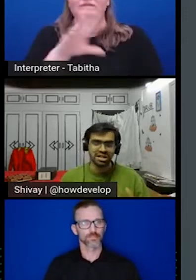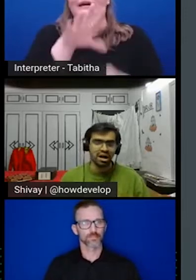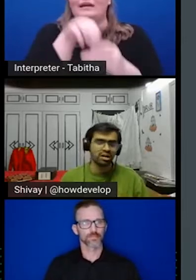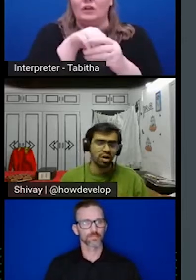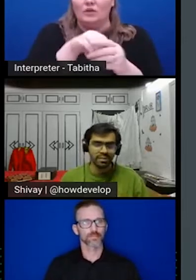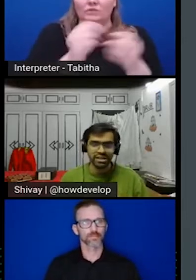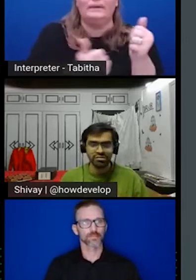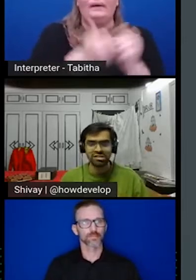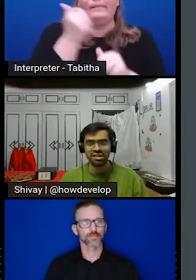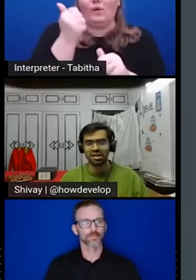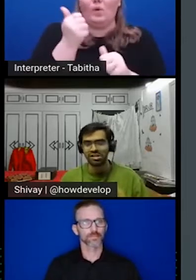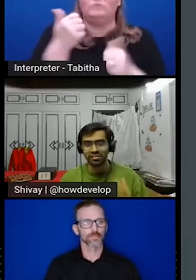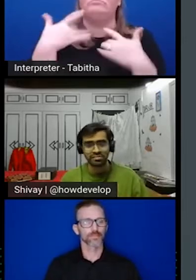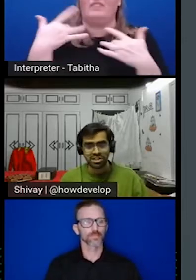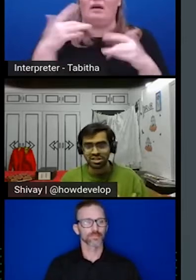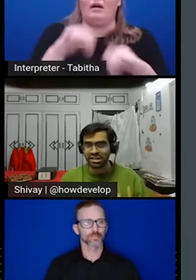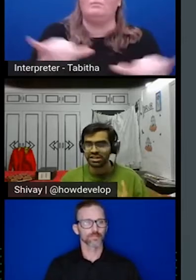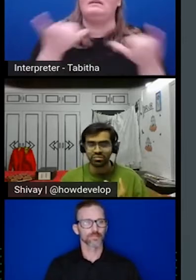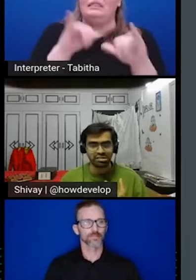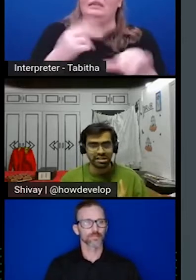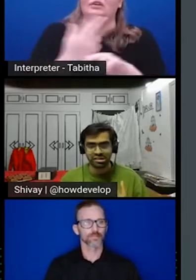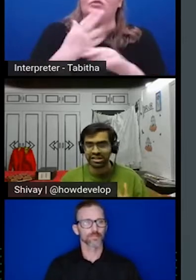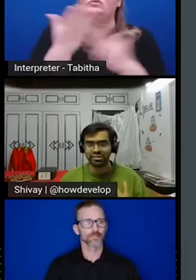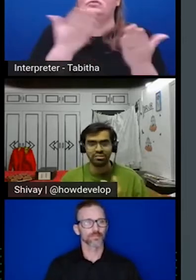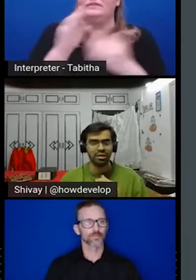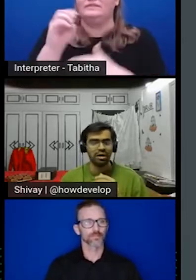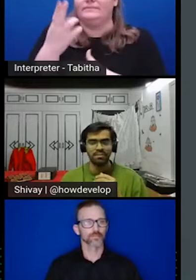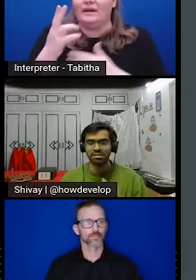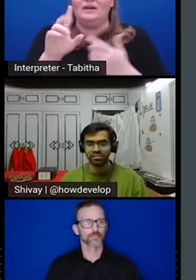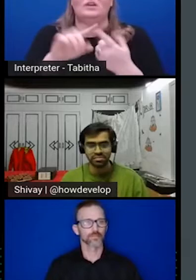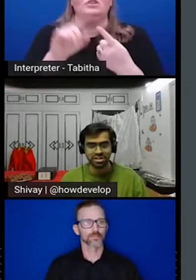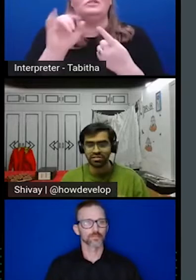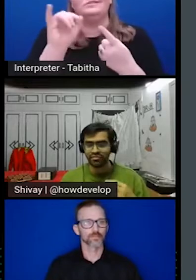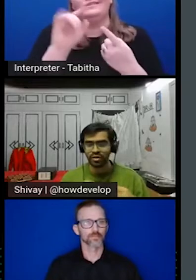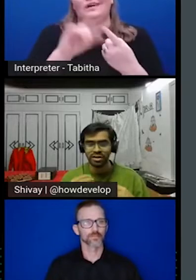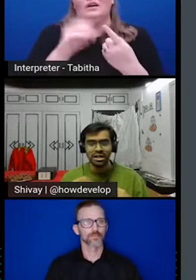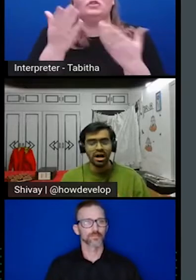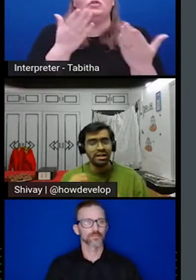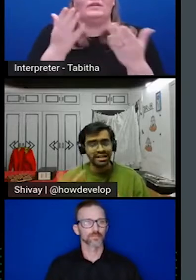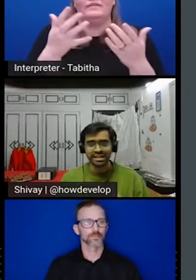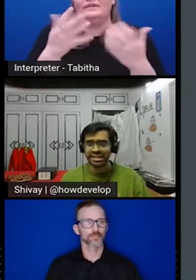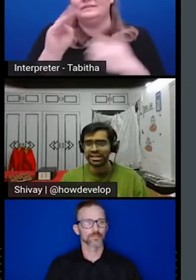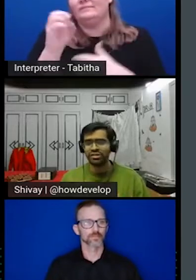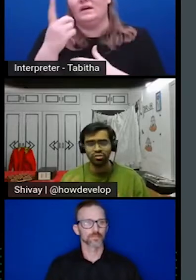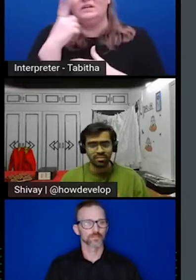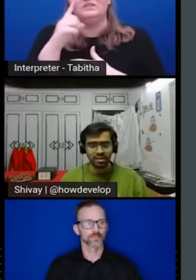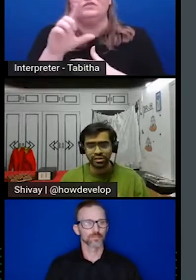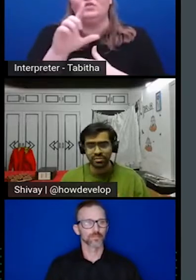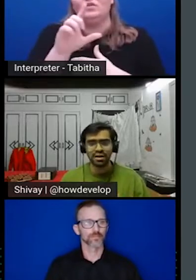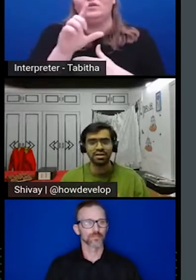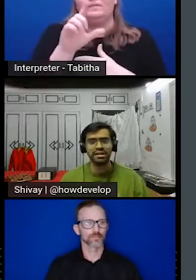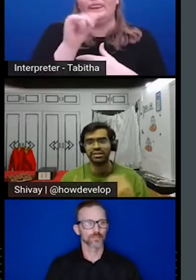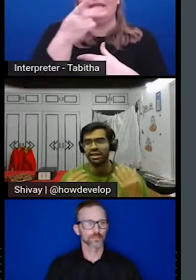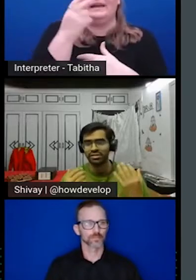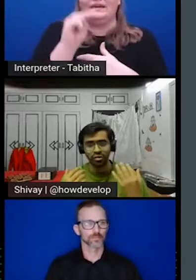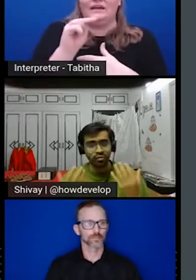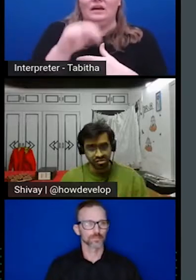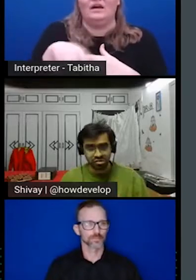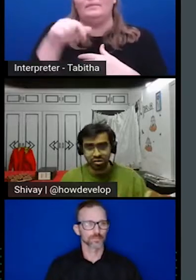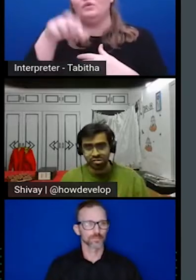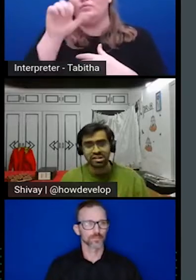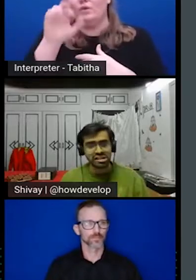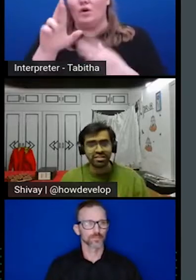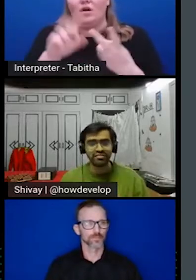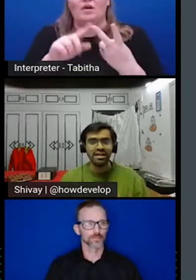most commonly used service meshes. That includes things like service mesh for Linkerd, Kuma, then of